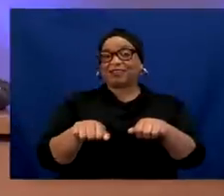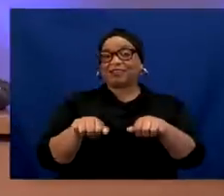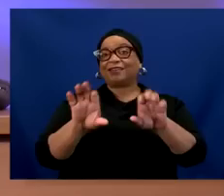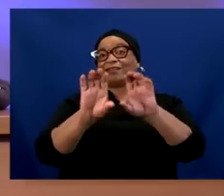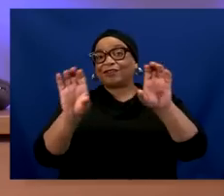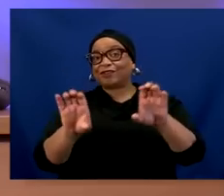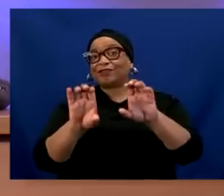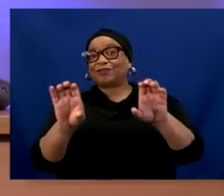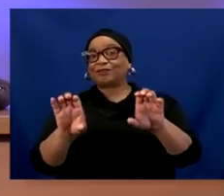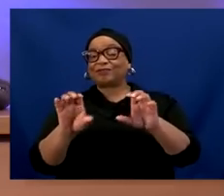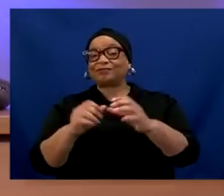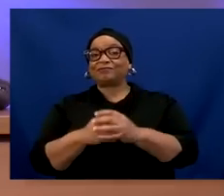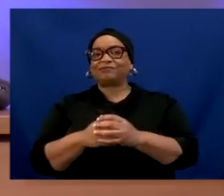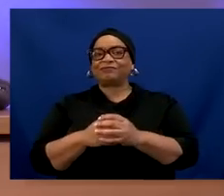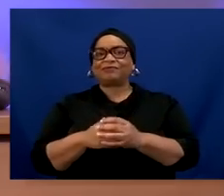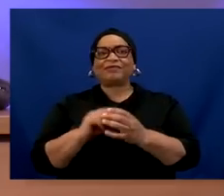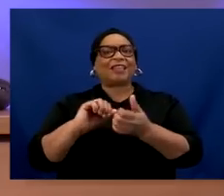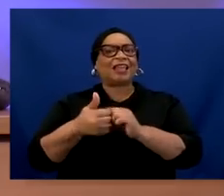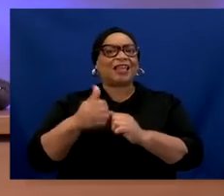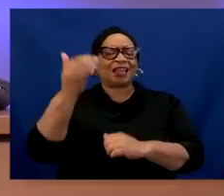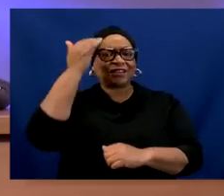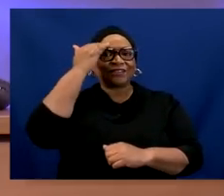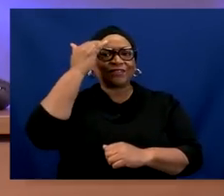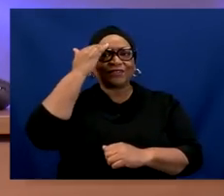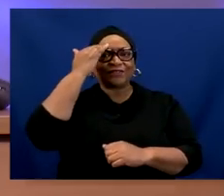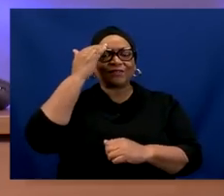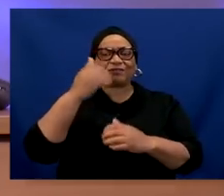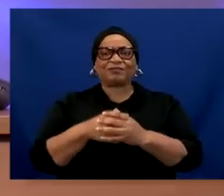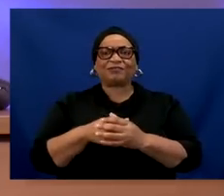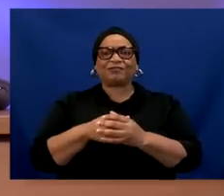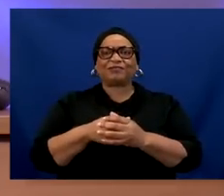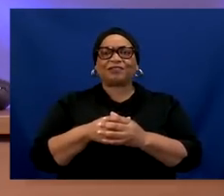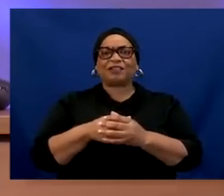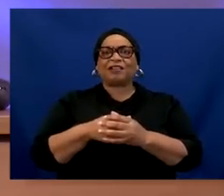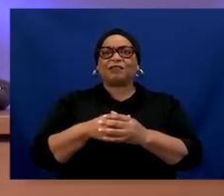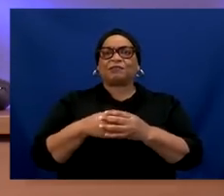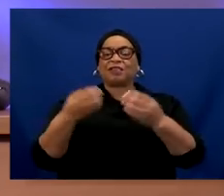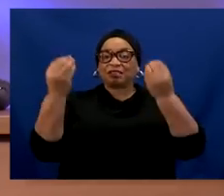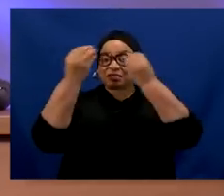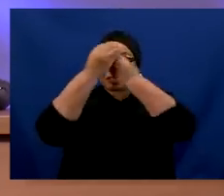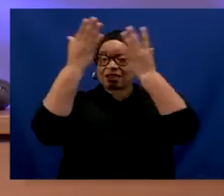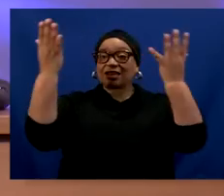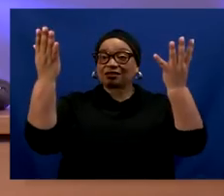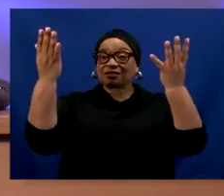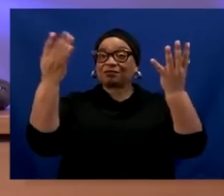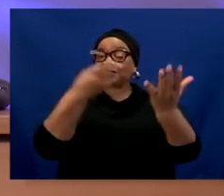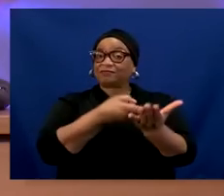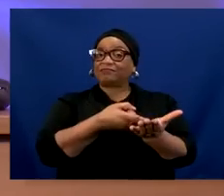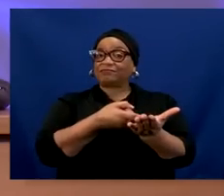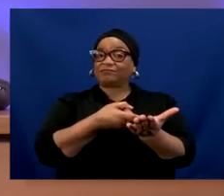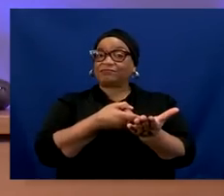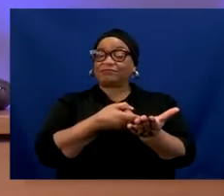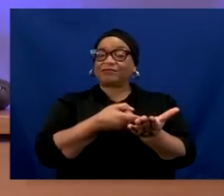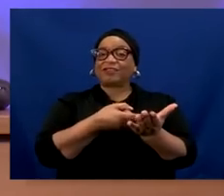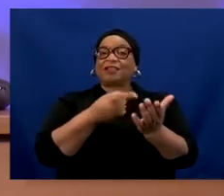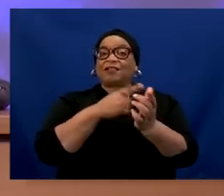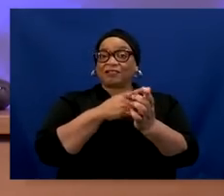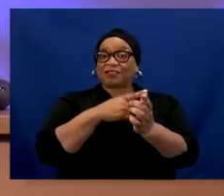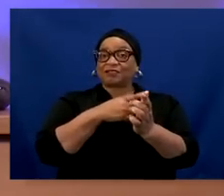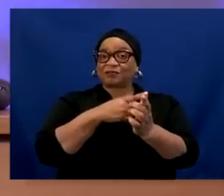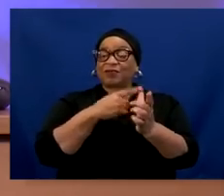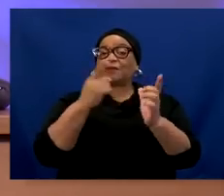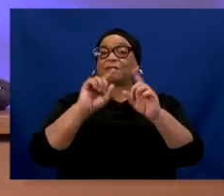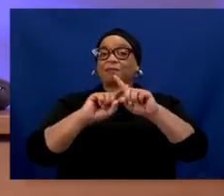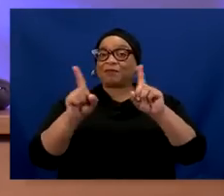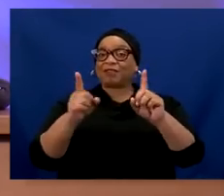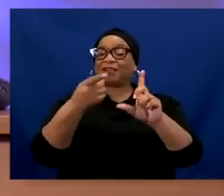it. How do you know, Brother Pastor? I know because the Annunciation dictates it. But I know that God can